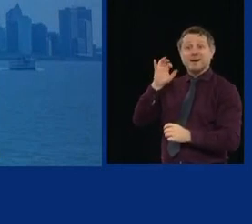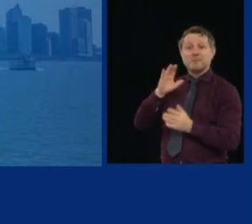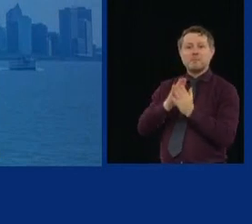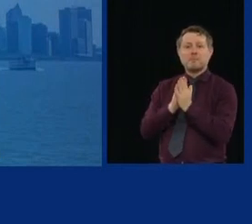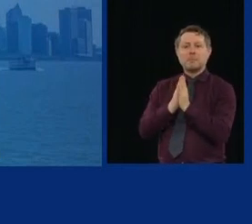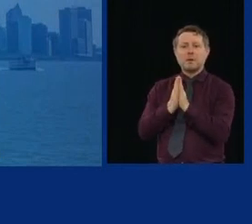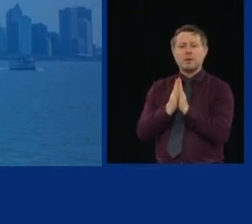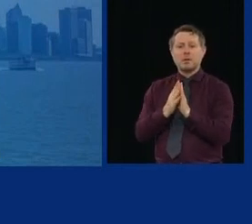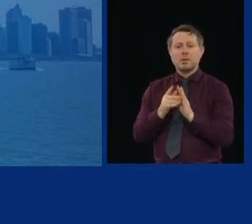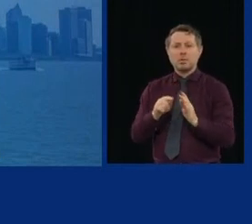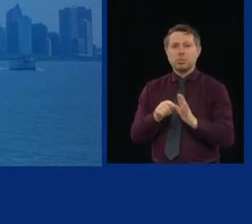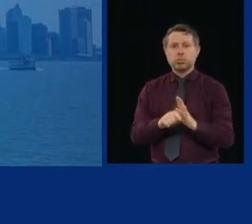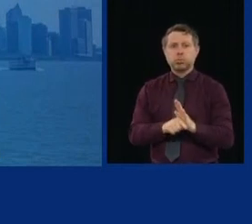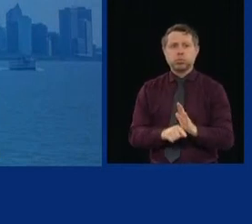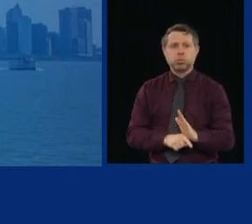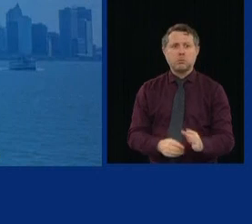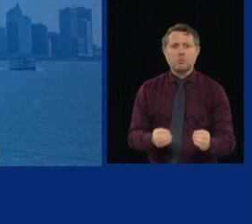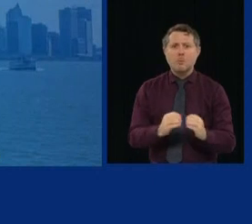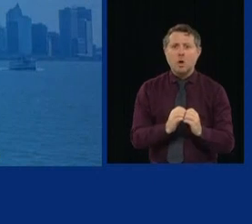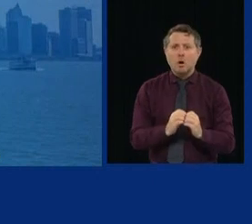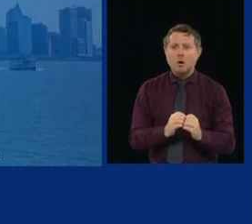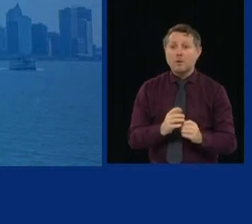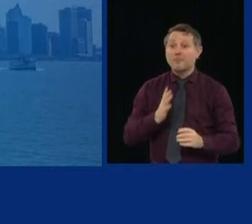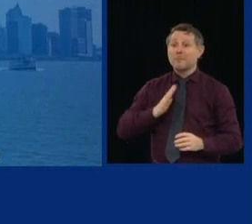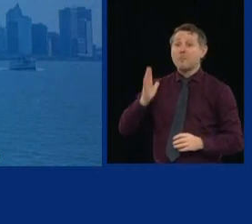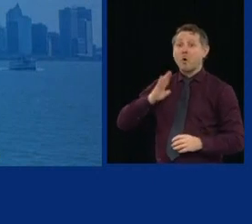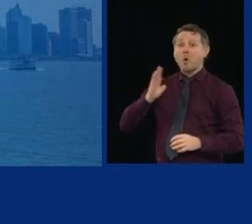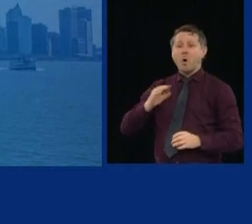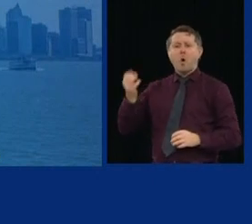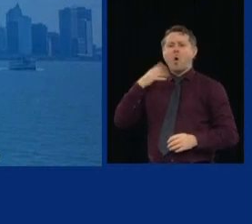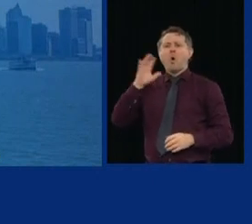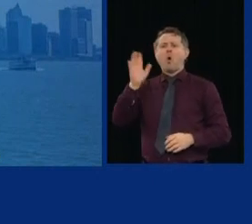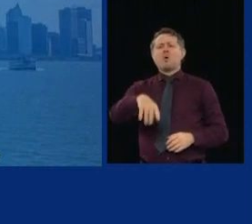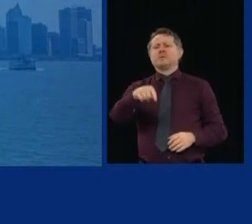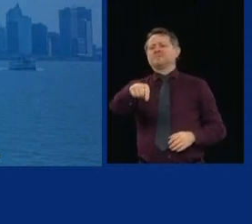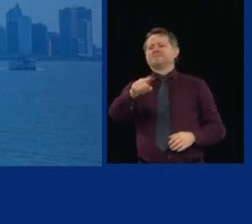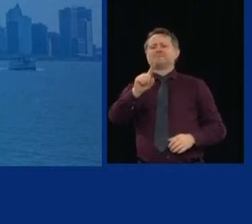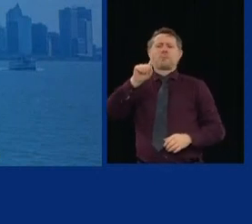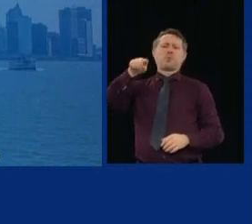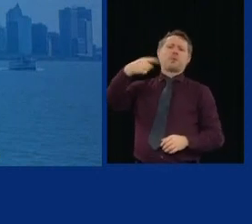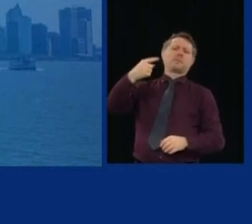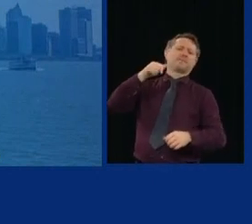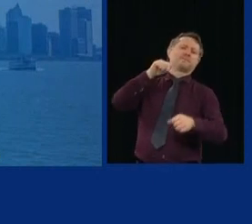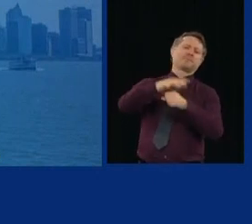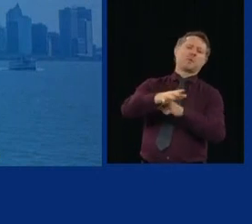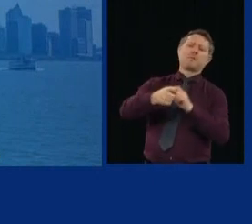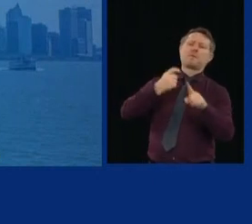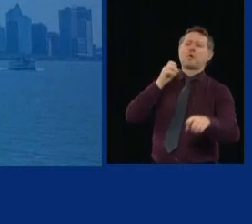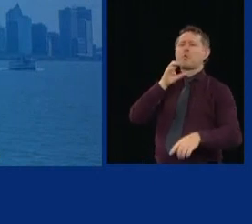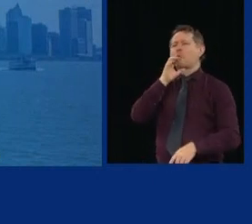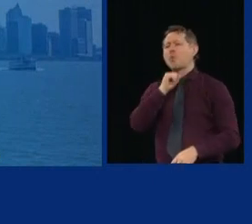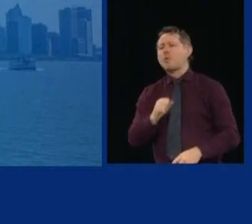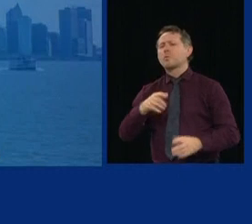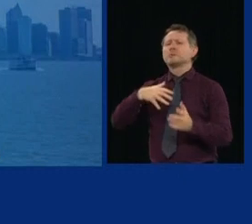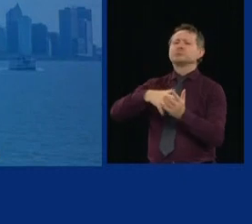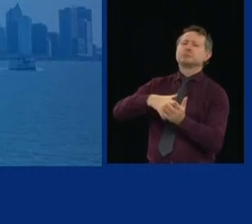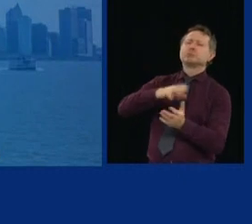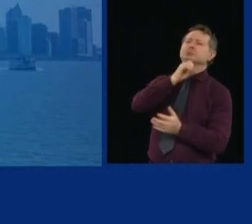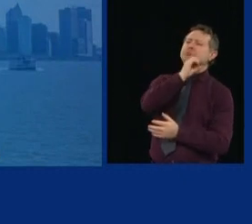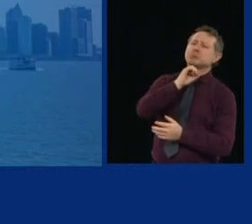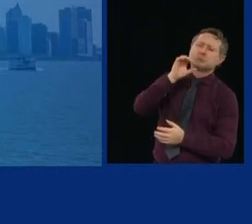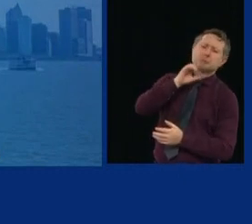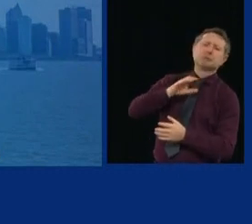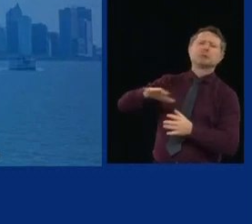started that it was only going to attack vulnerable people, seniors, people with comorbidities. I